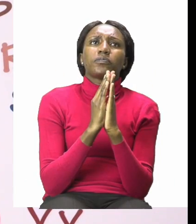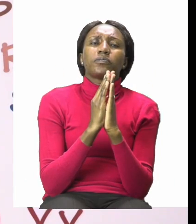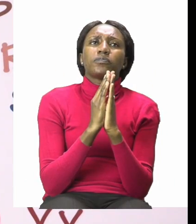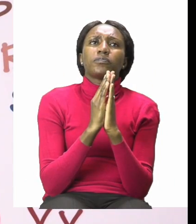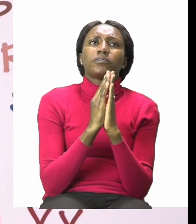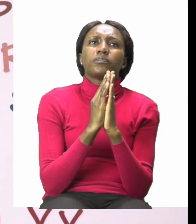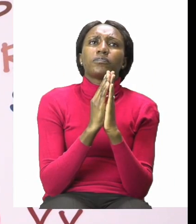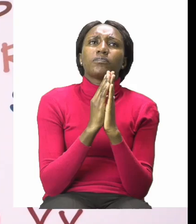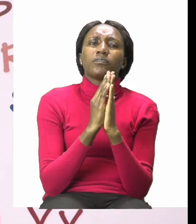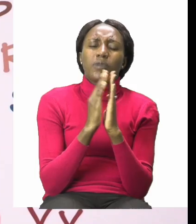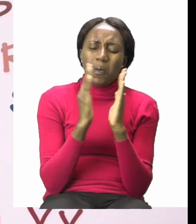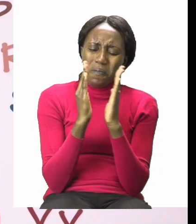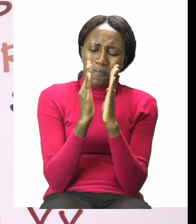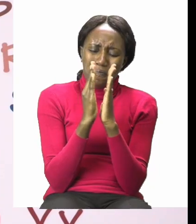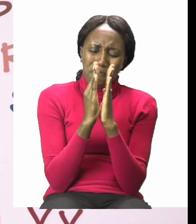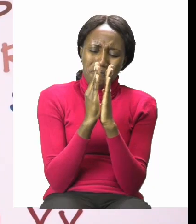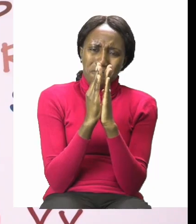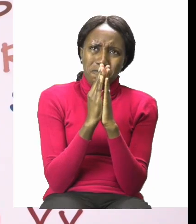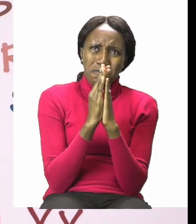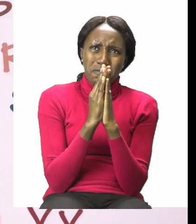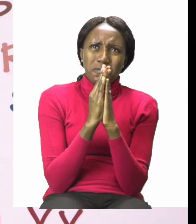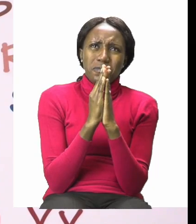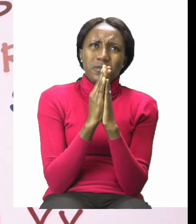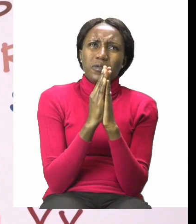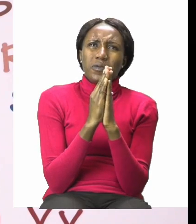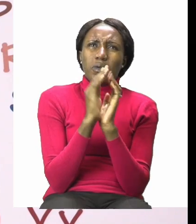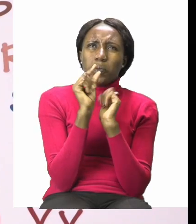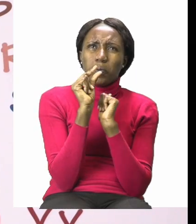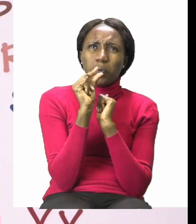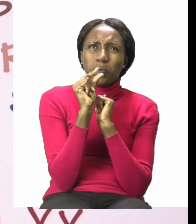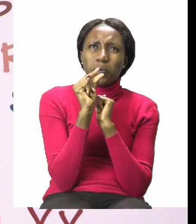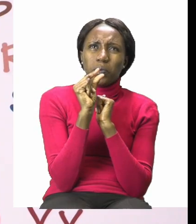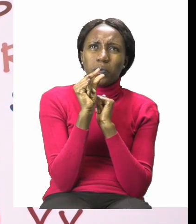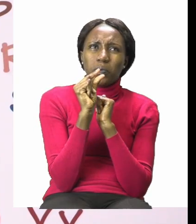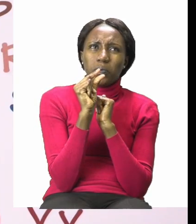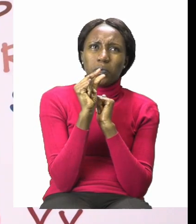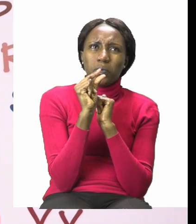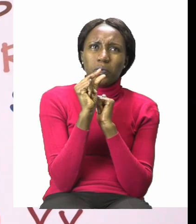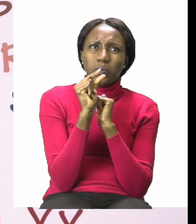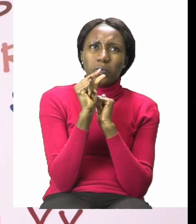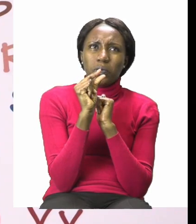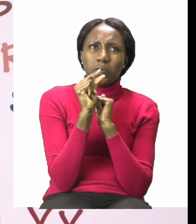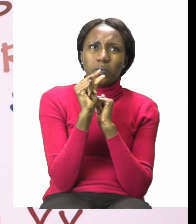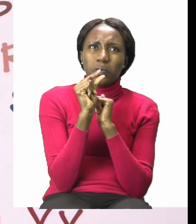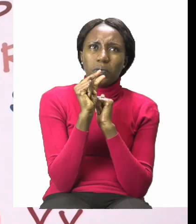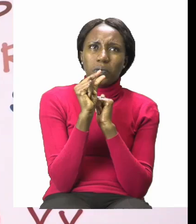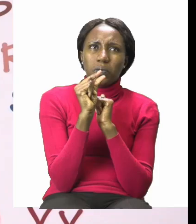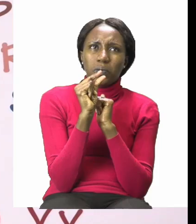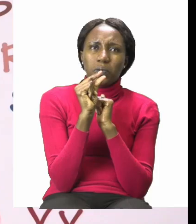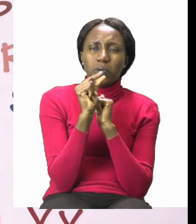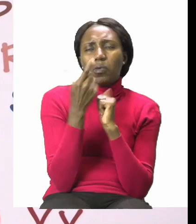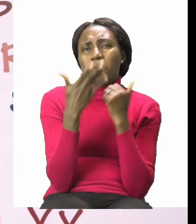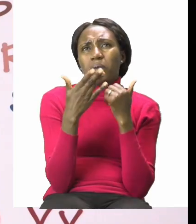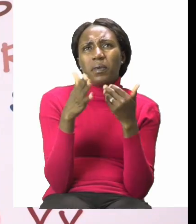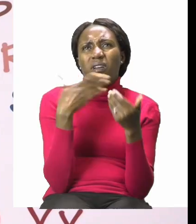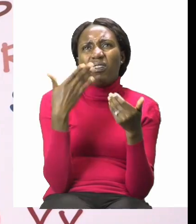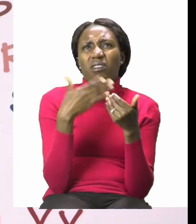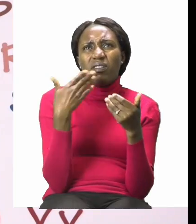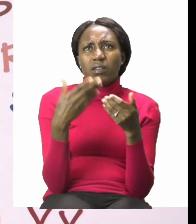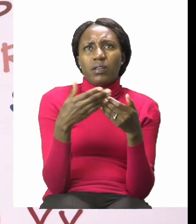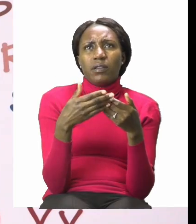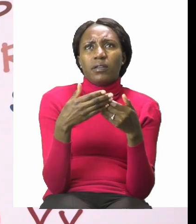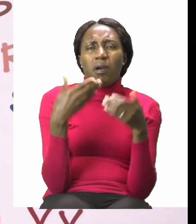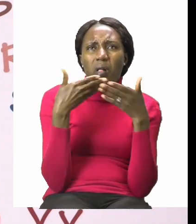When something is thin, it's very small. And if it is not small, it's light. To the point